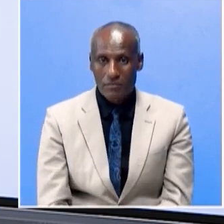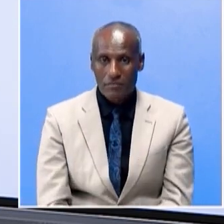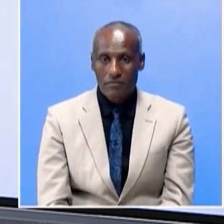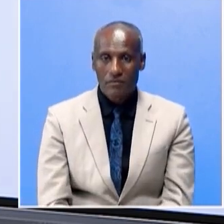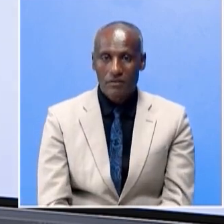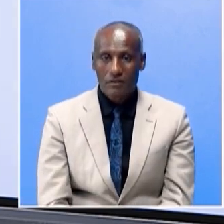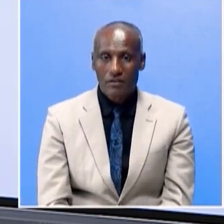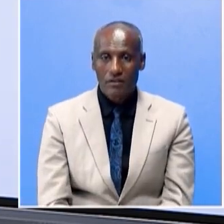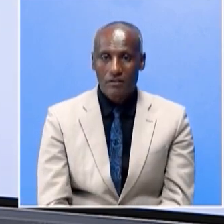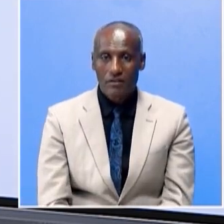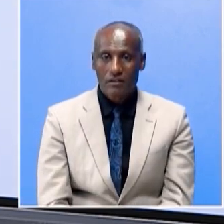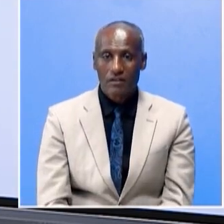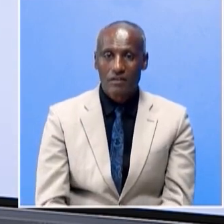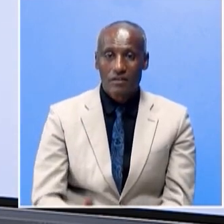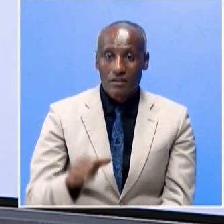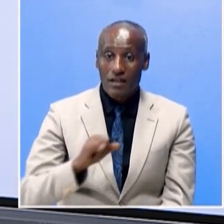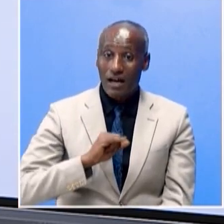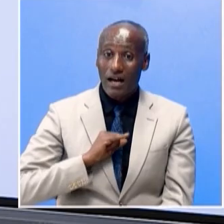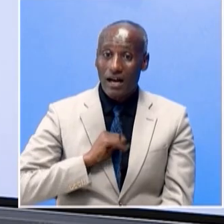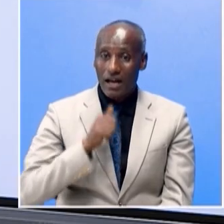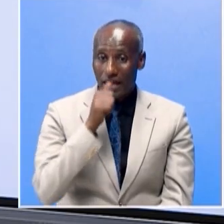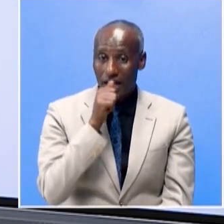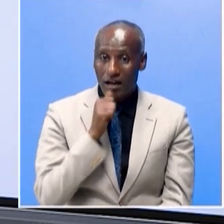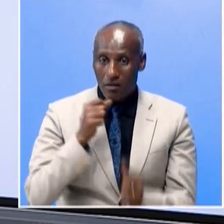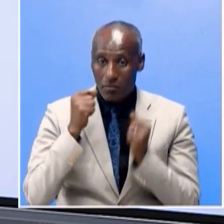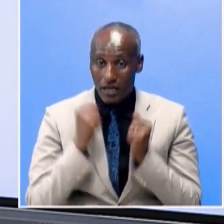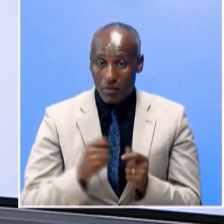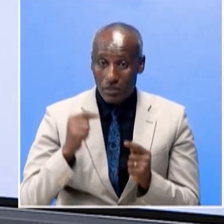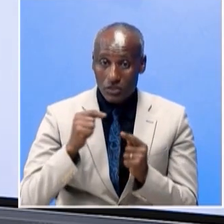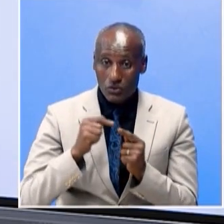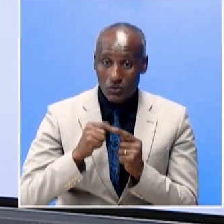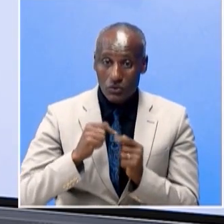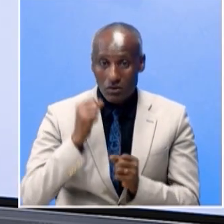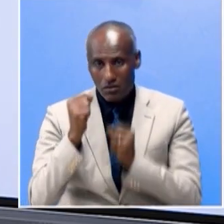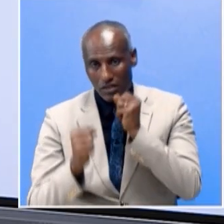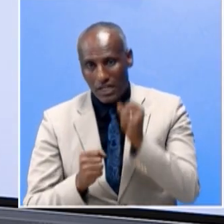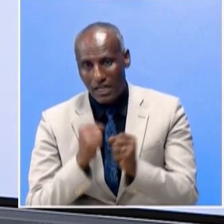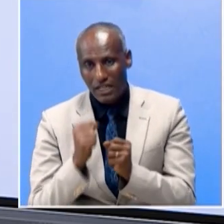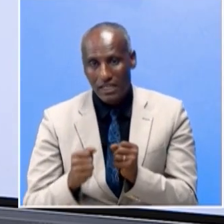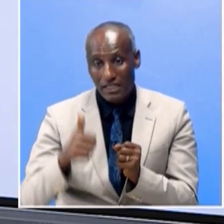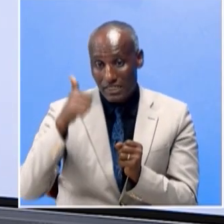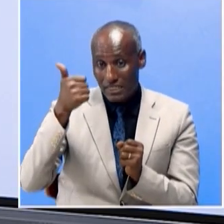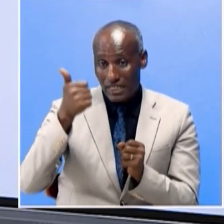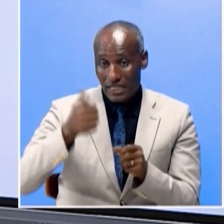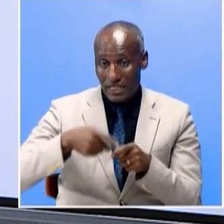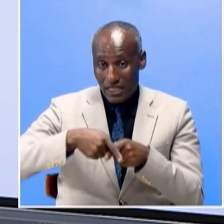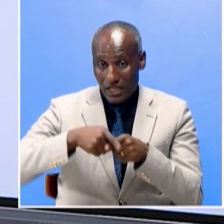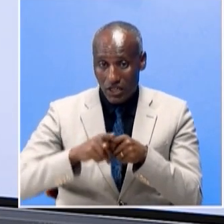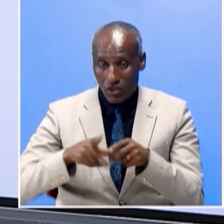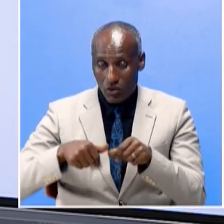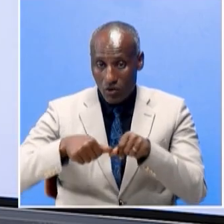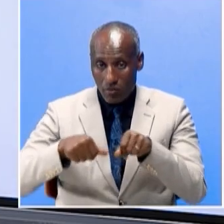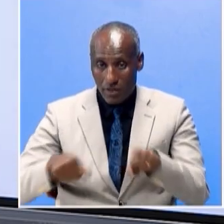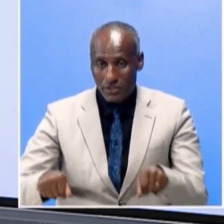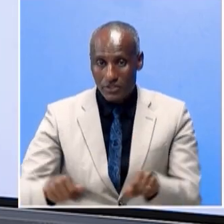Yeah. I am able to run 10 kilometers. What about the next one? And also we